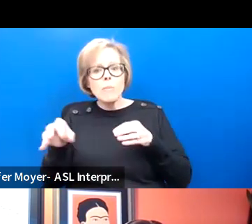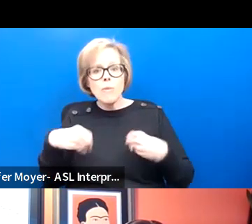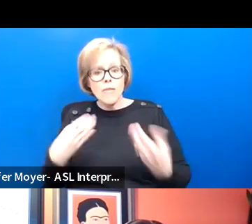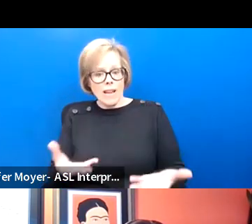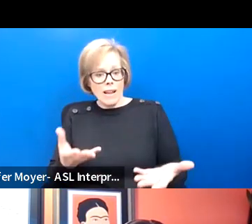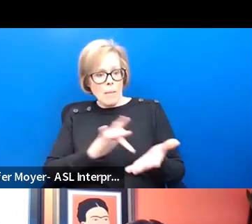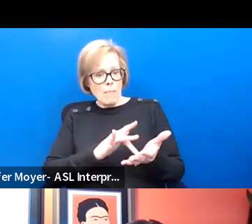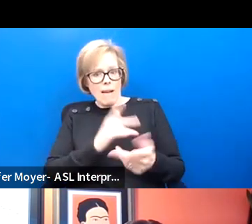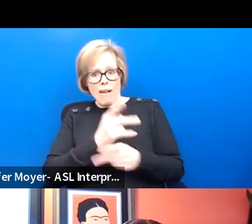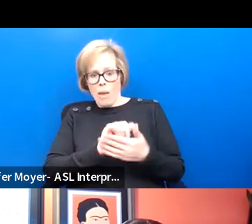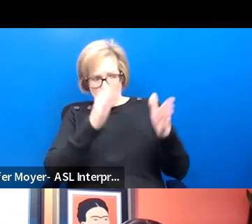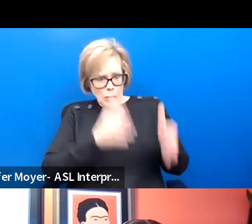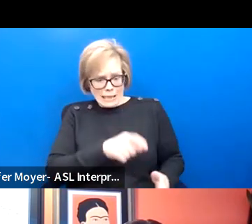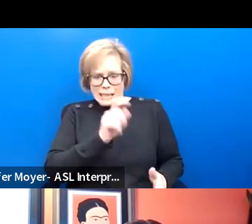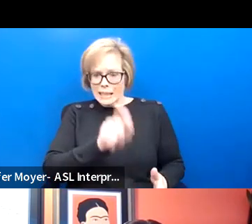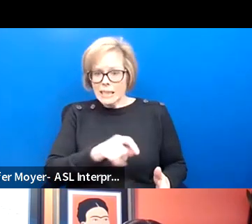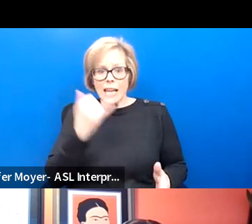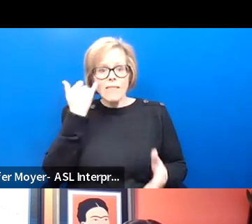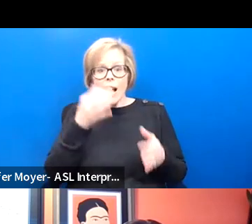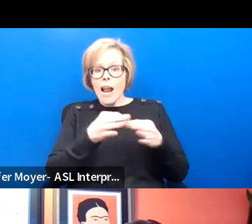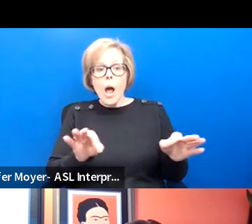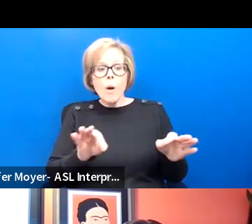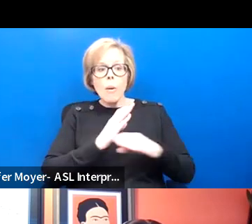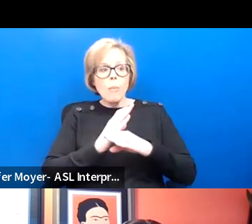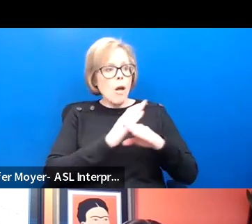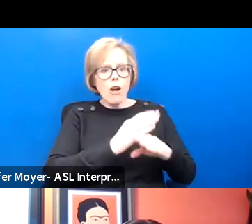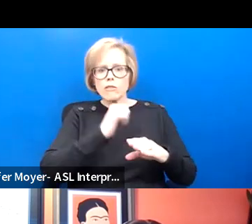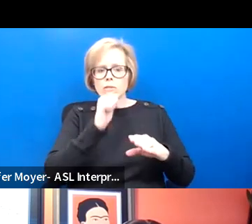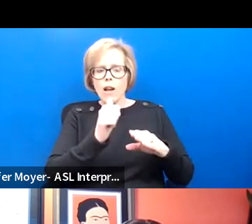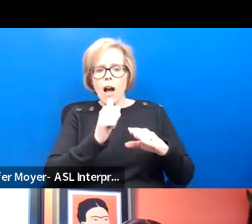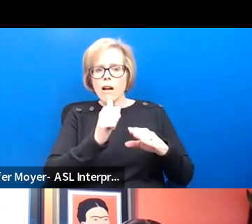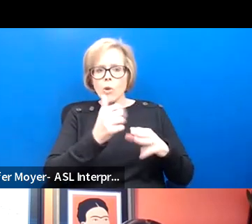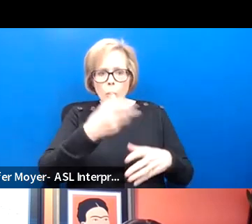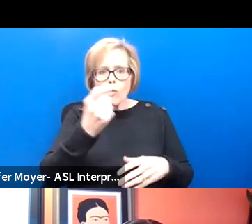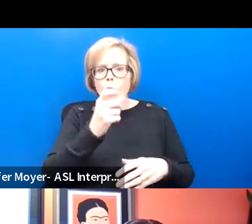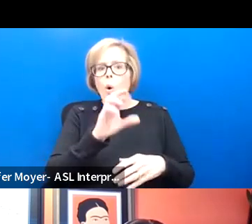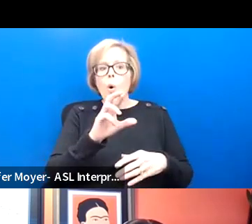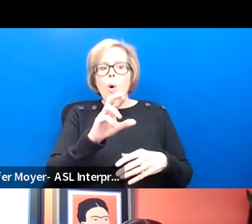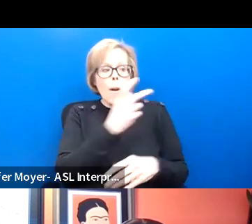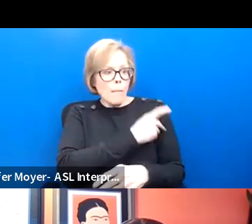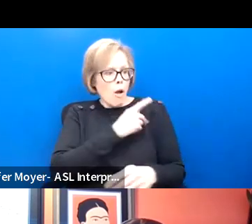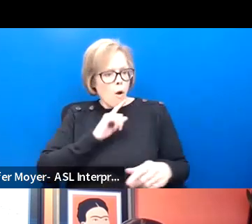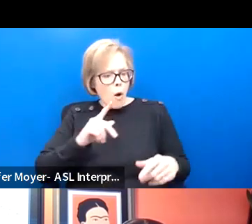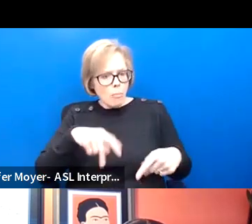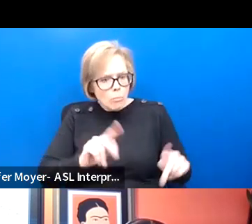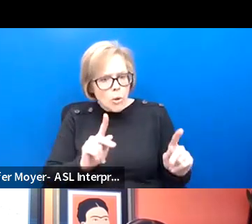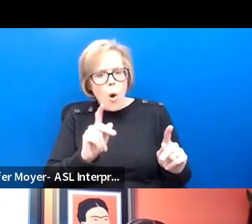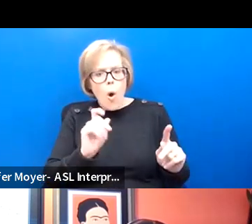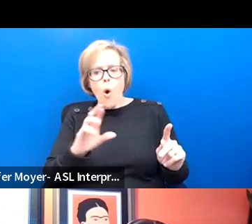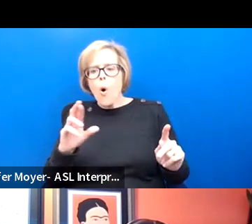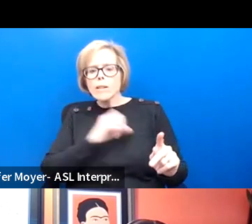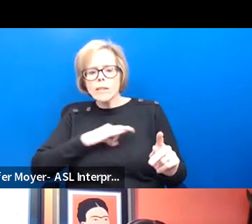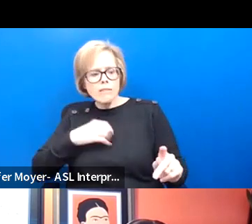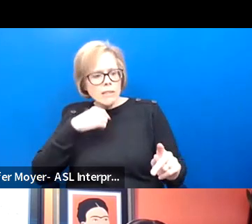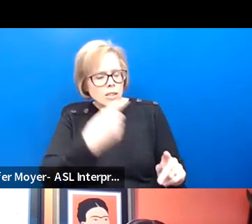person needs. So if language barriers are not removed, or patients with LEP are permitted or told by staff